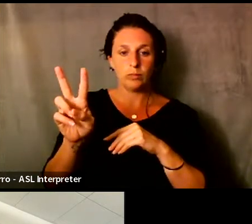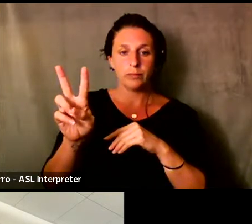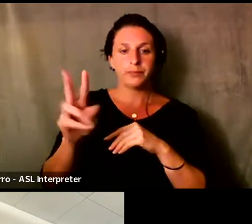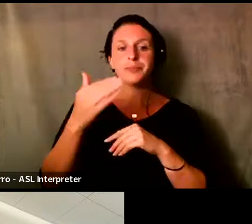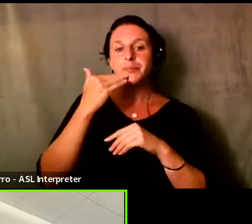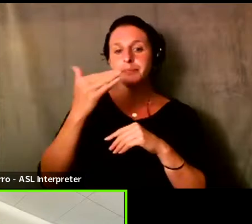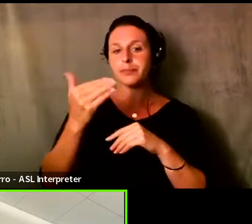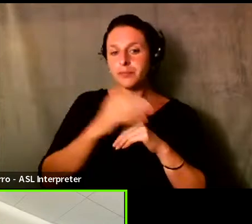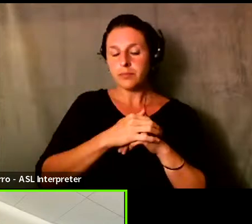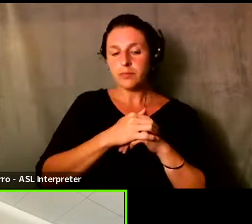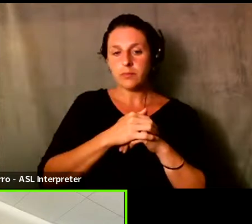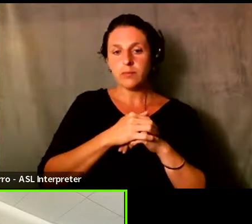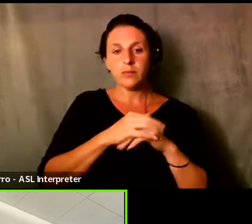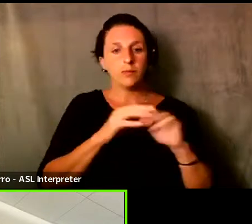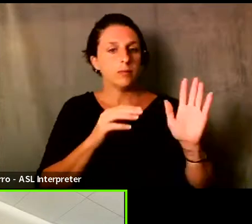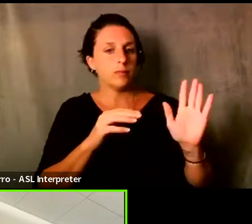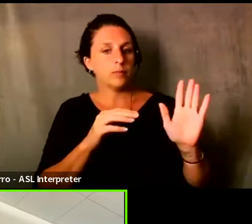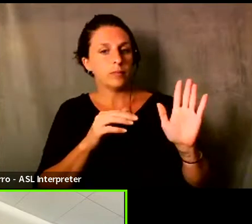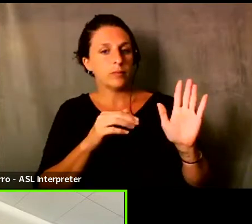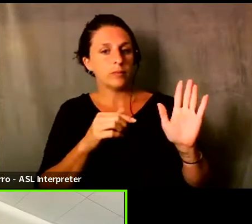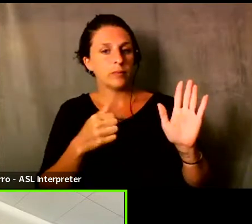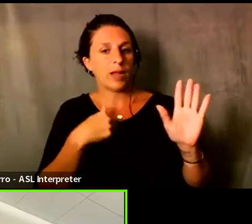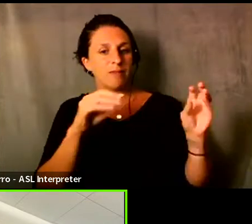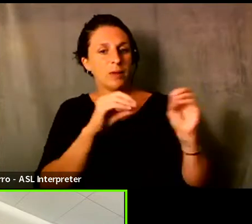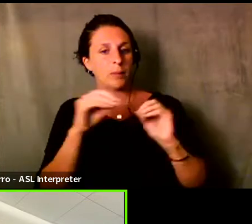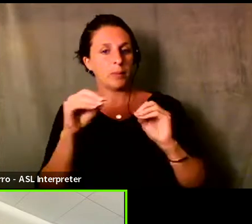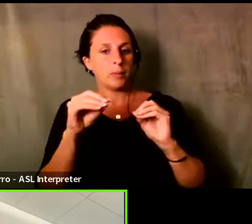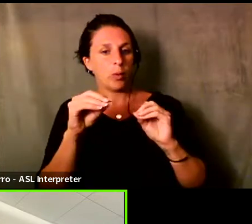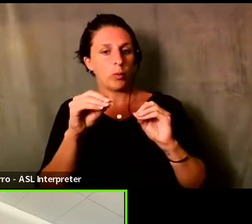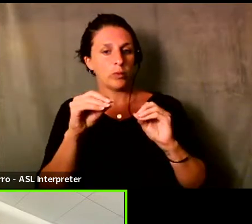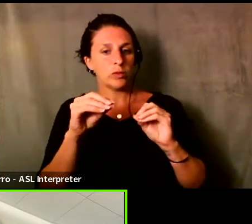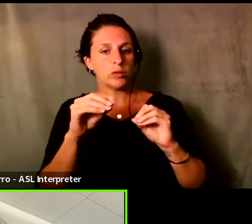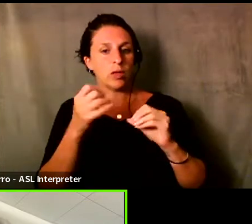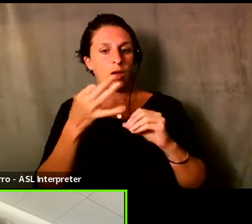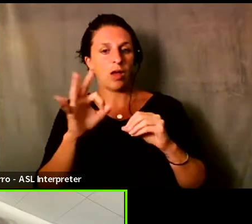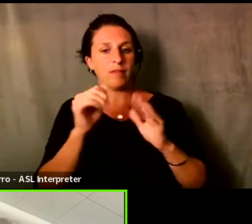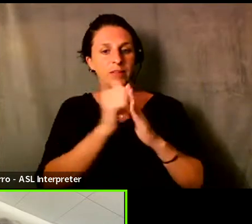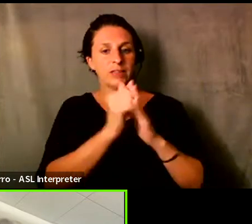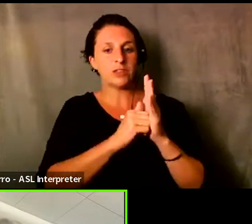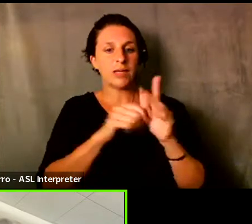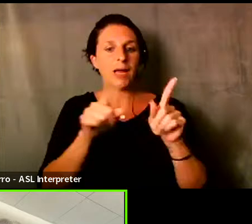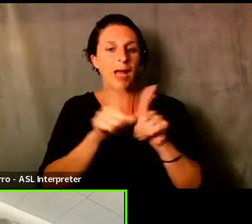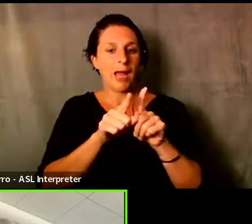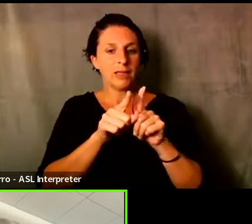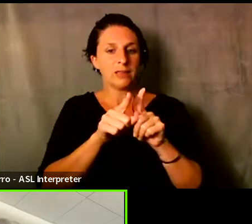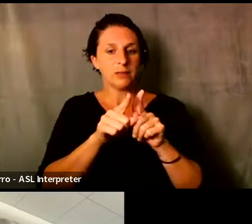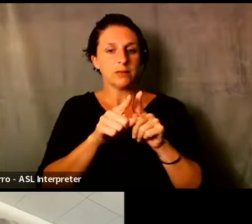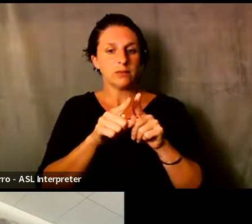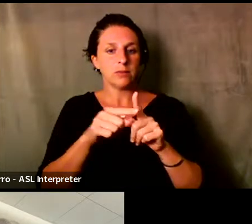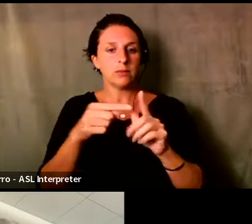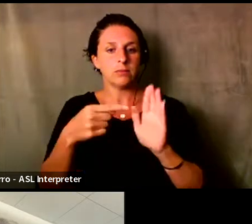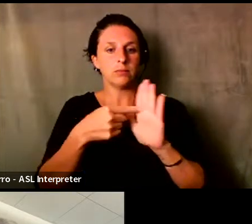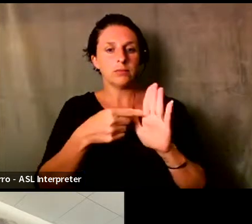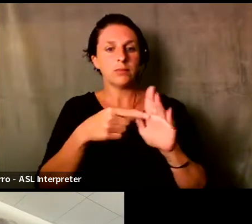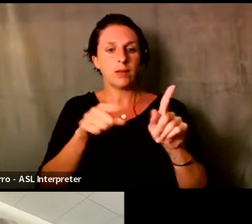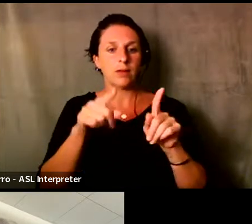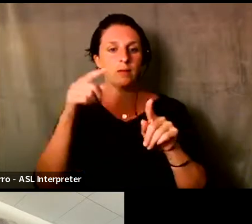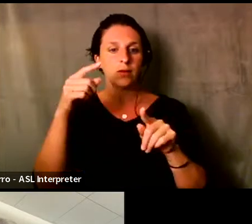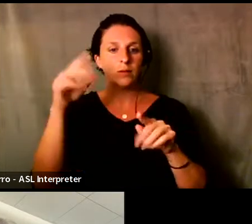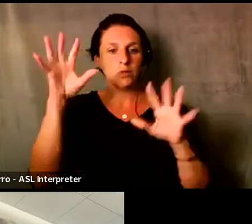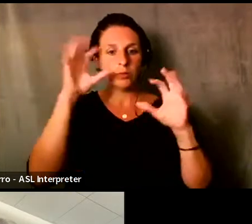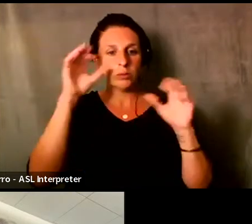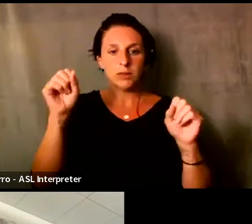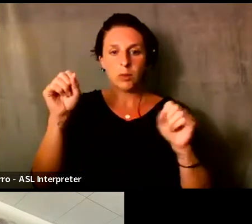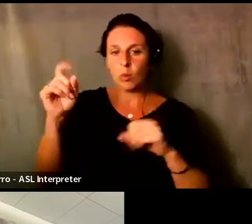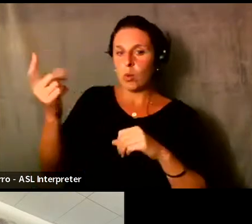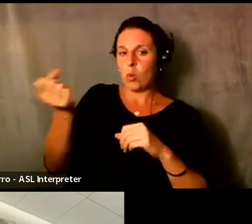Thank you. I'd like to make a motion of the agenda as stipulated by the superintendent. Second. 1 second, though. I